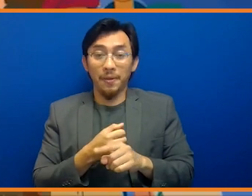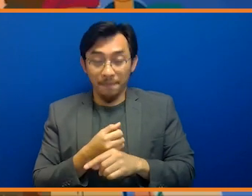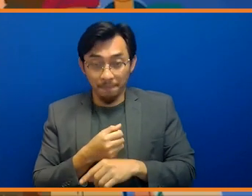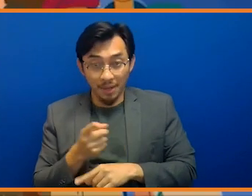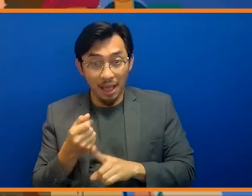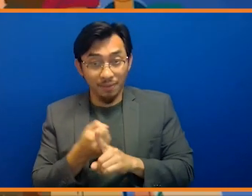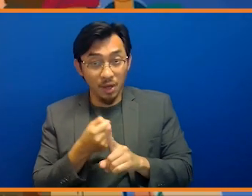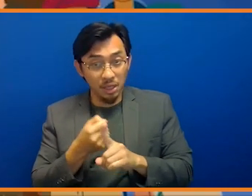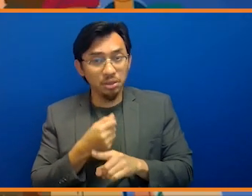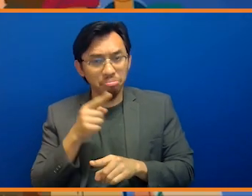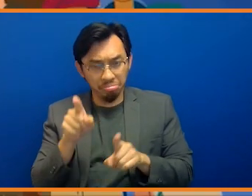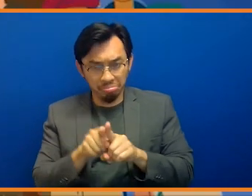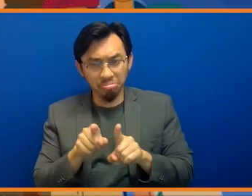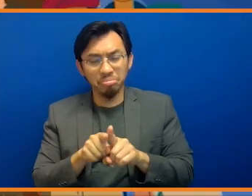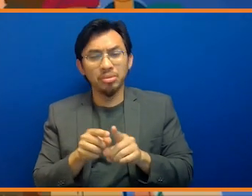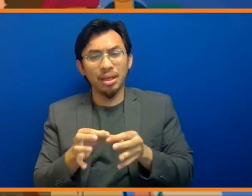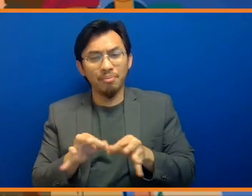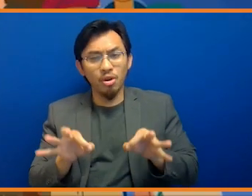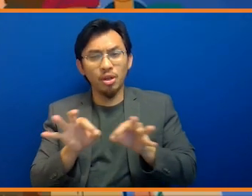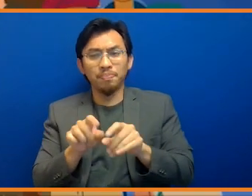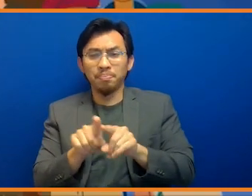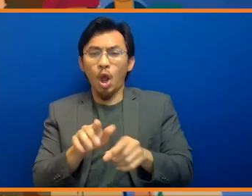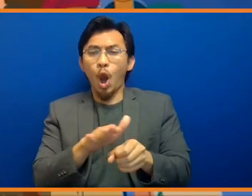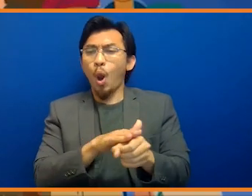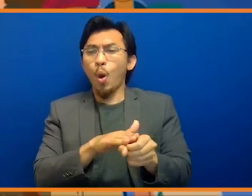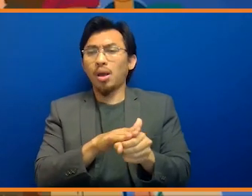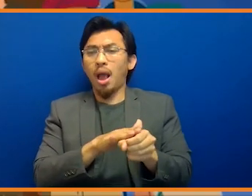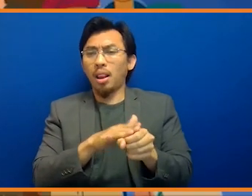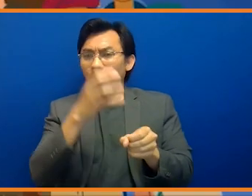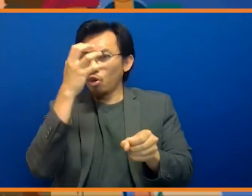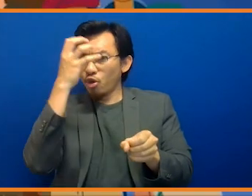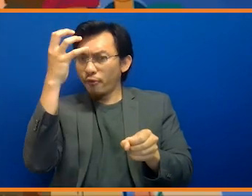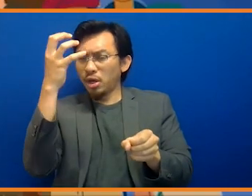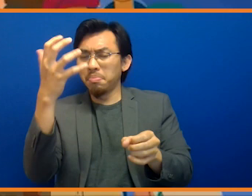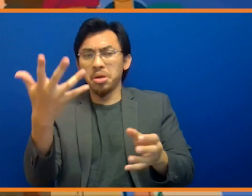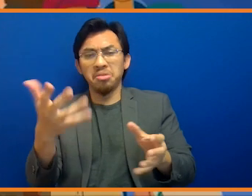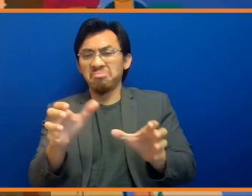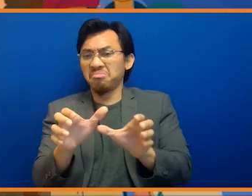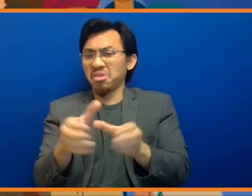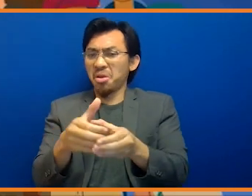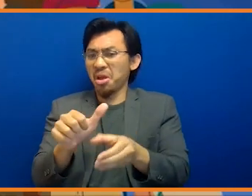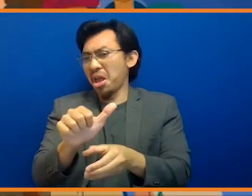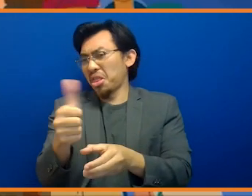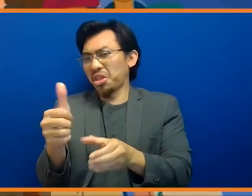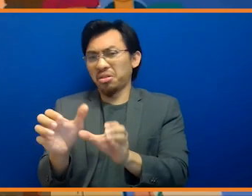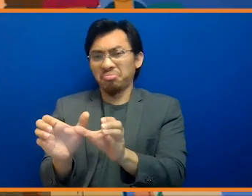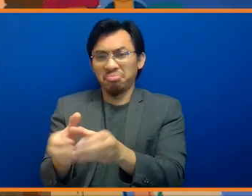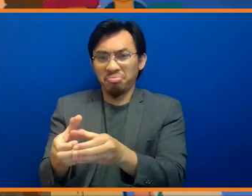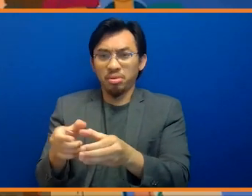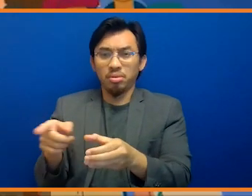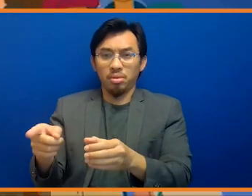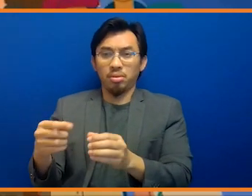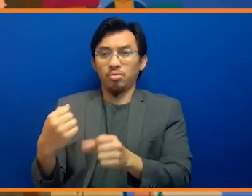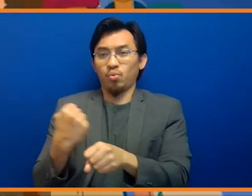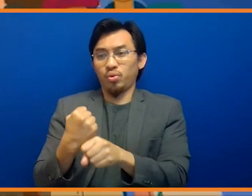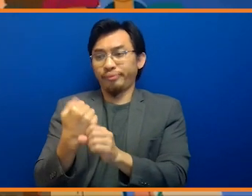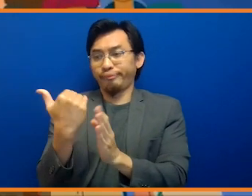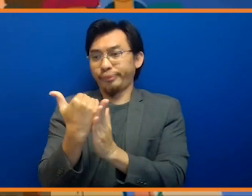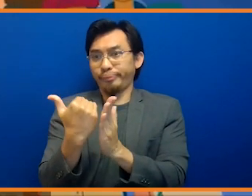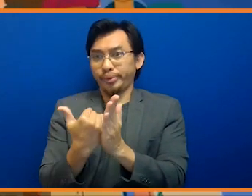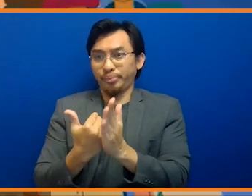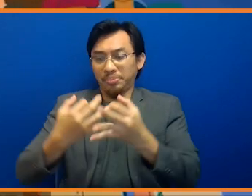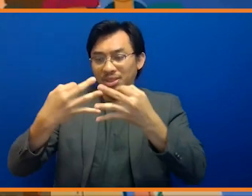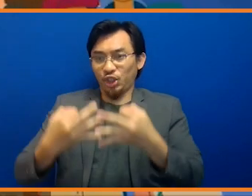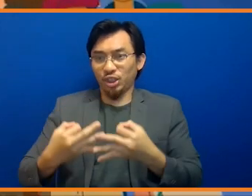think, important also to convene the local government, the stakeholder, the decision making to help, yeah,